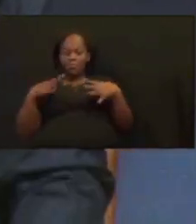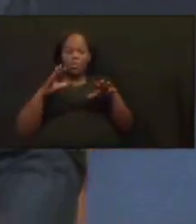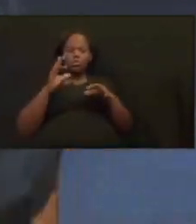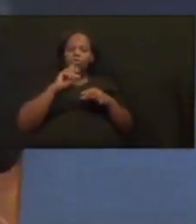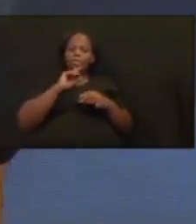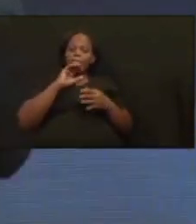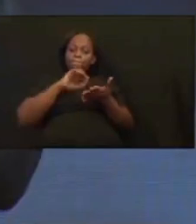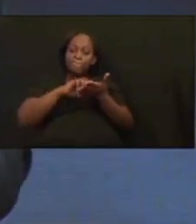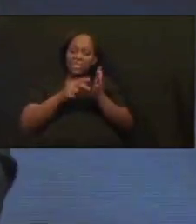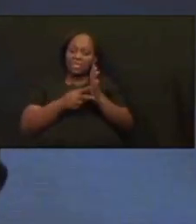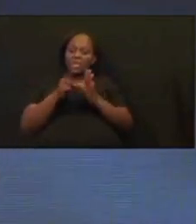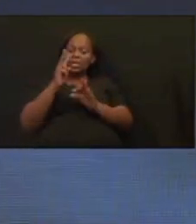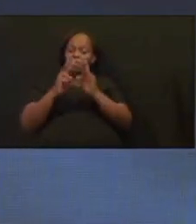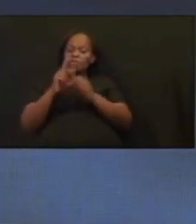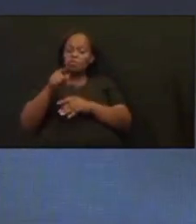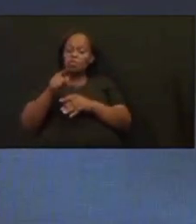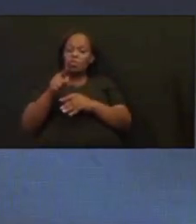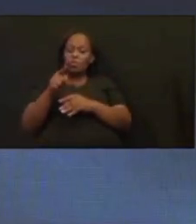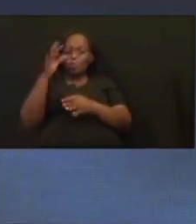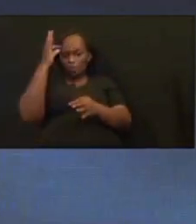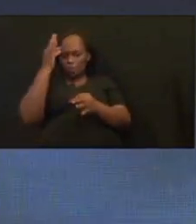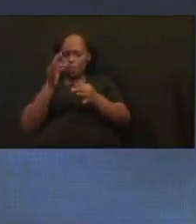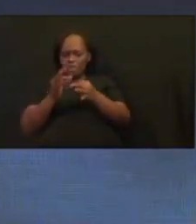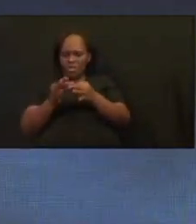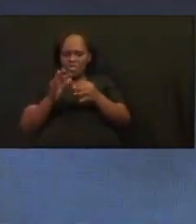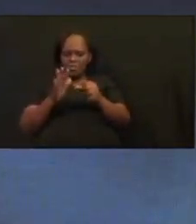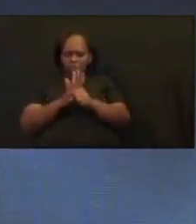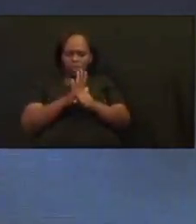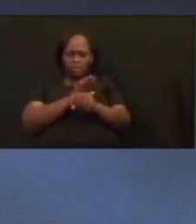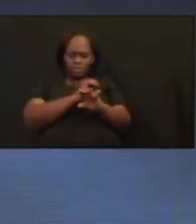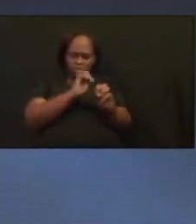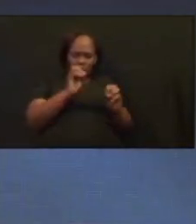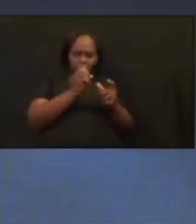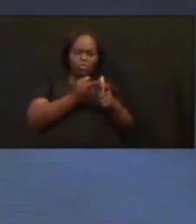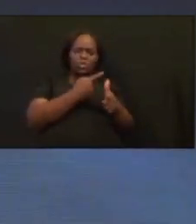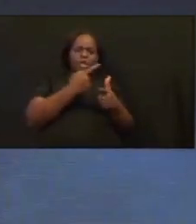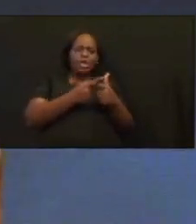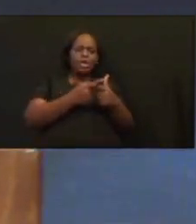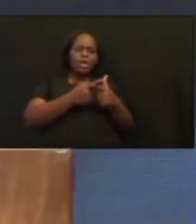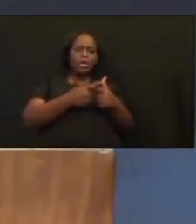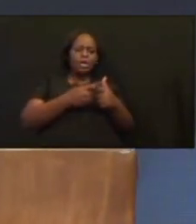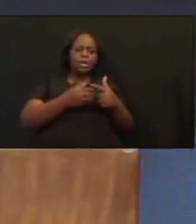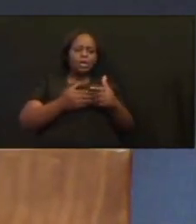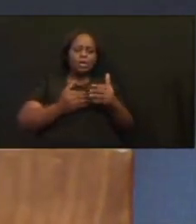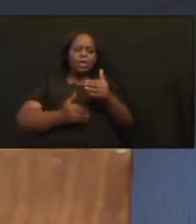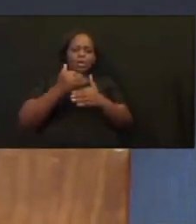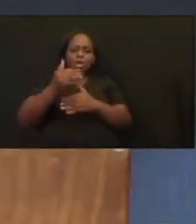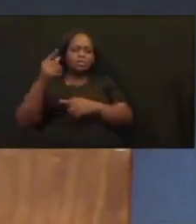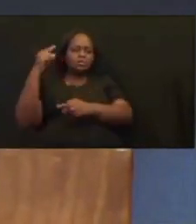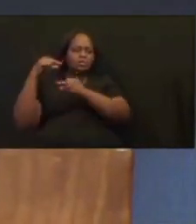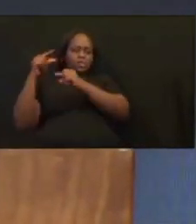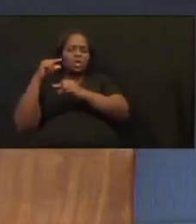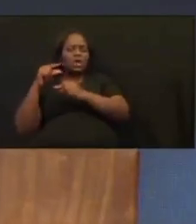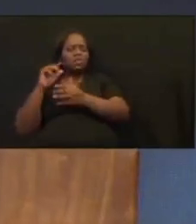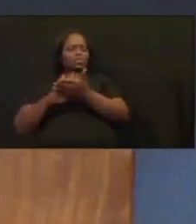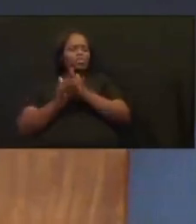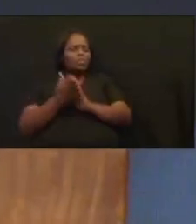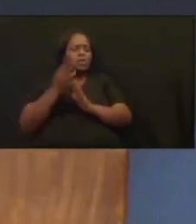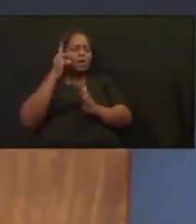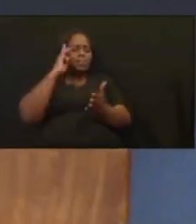someone else their efficiency. Are we together now? God will not sit down and allow you, say for instance, as a